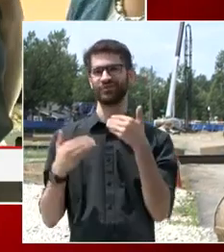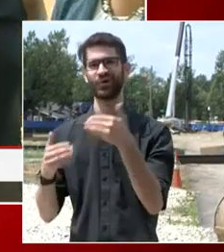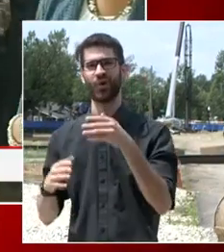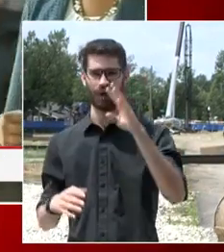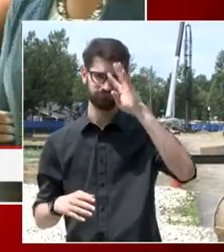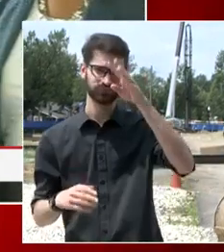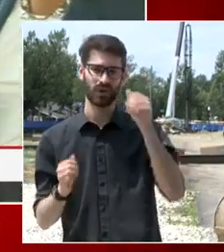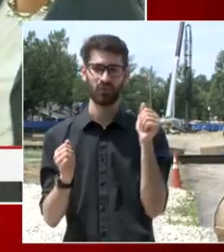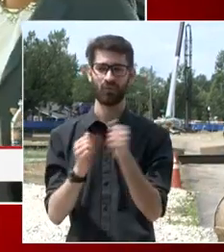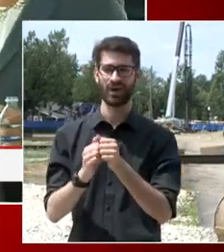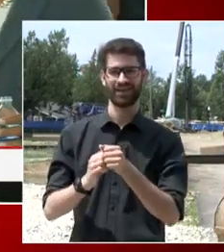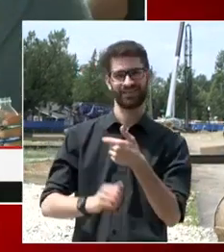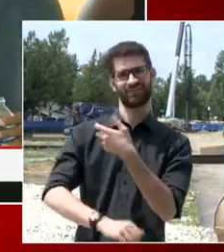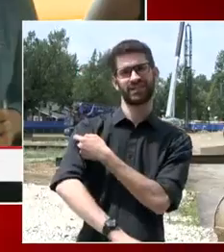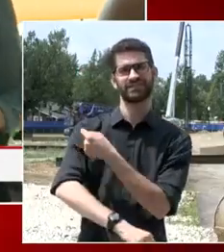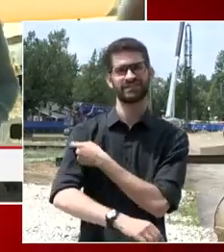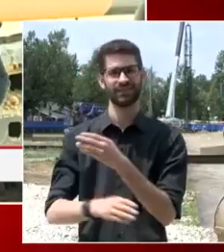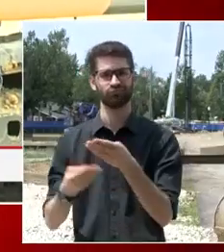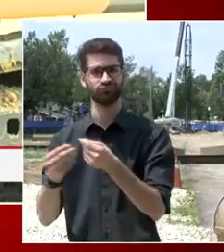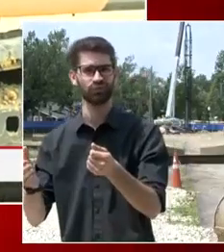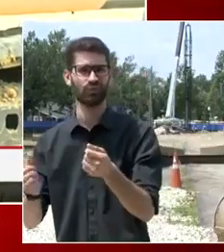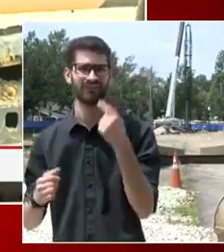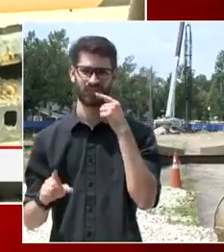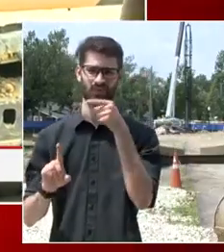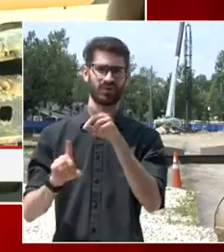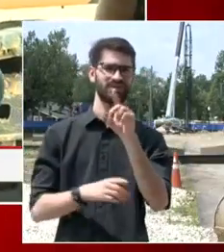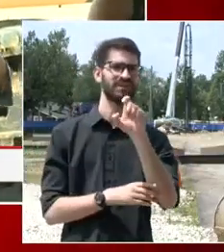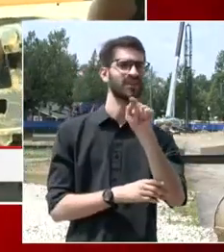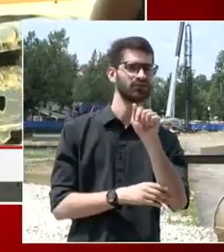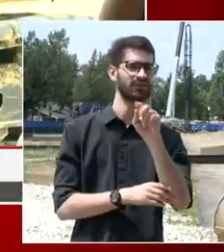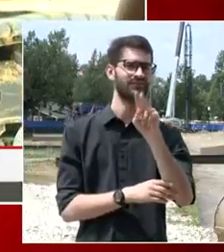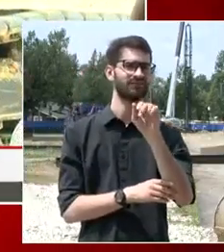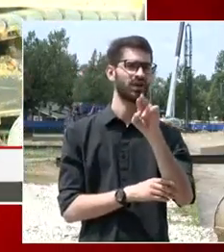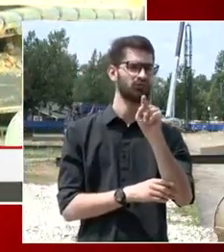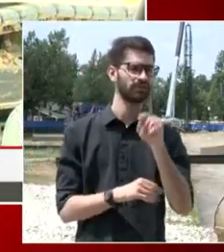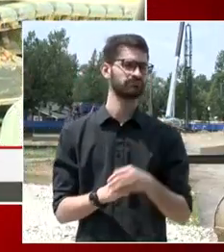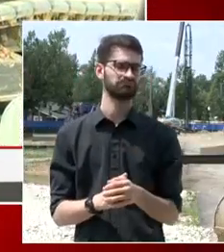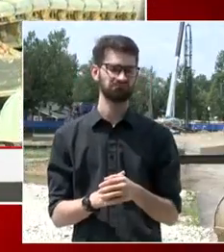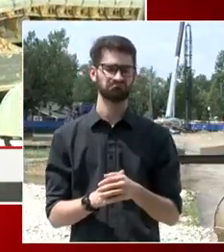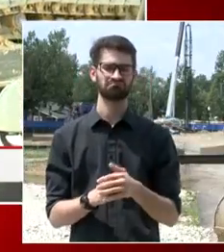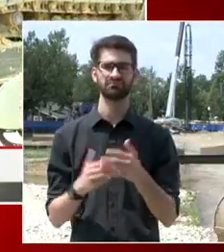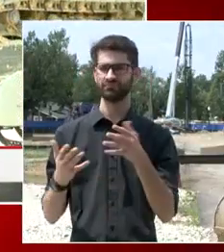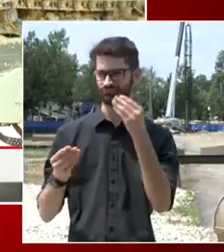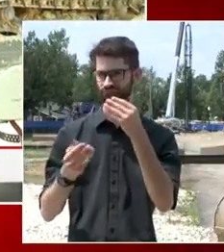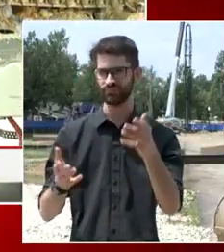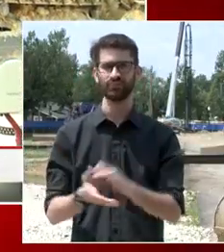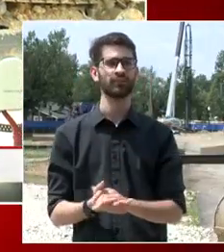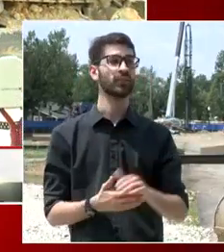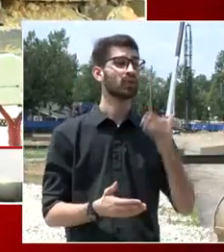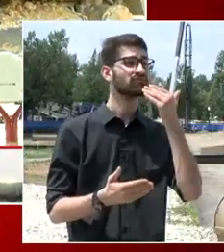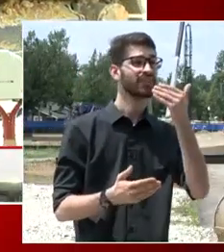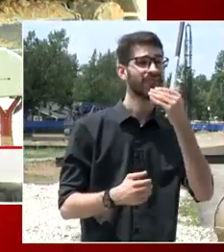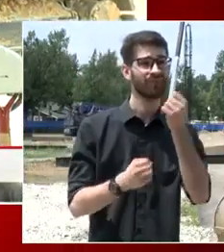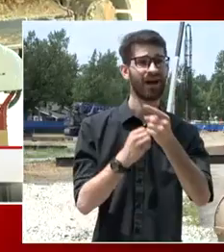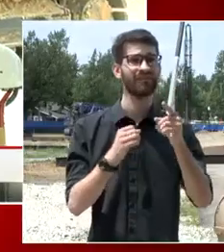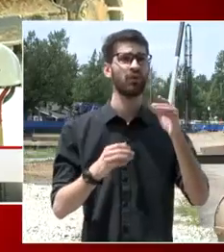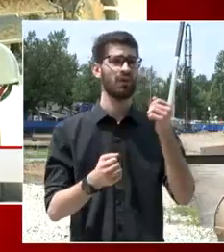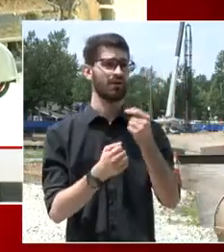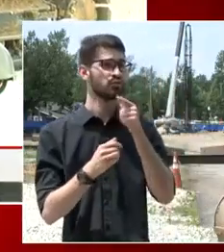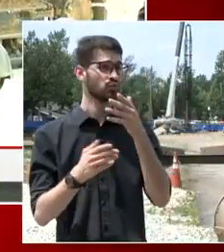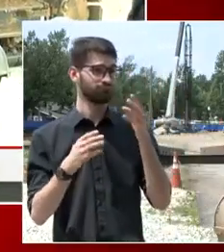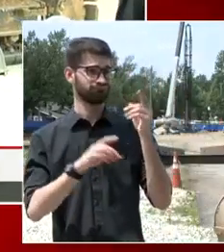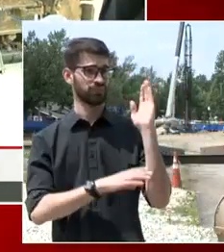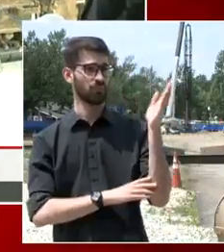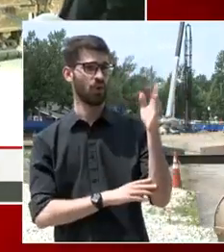Okay. Any other questions? All right. Thank you, everybody. And if we can have all the speaking participants join us